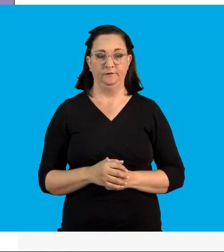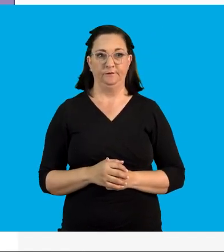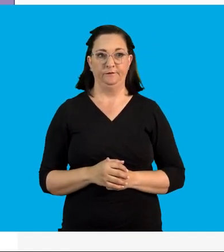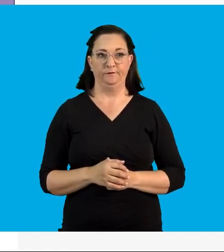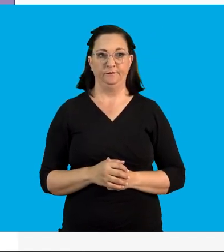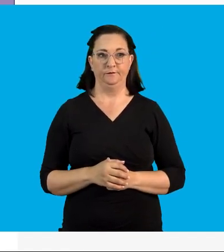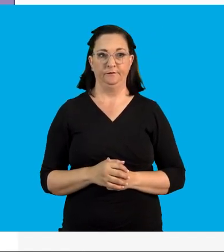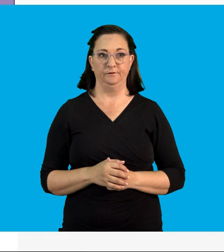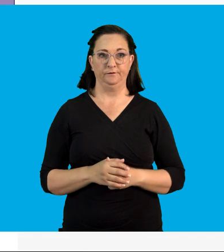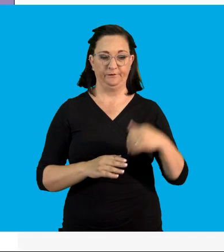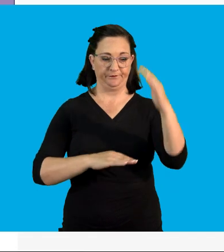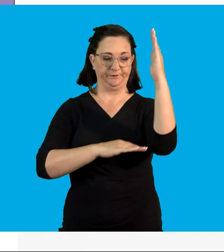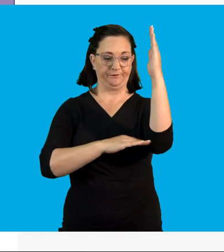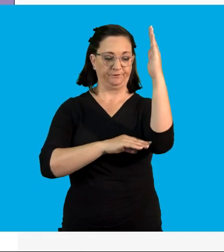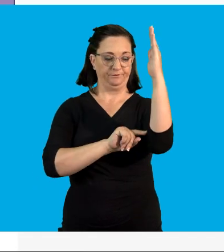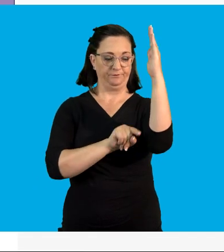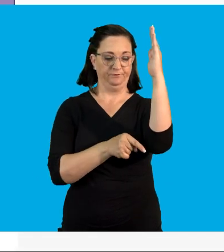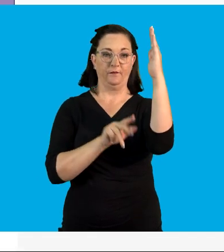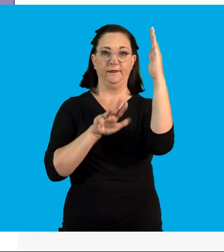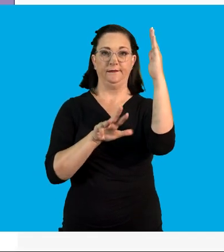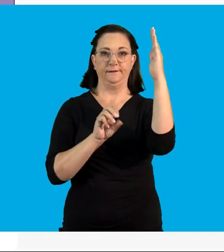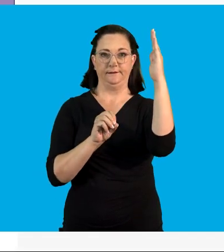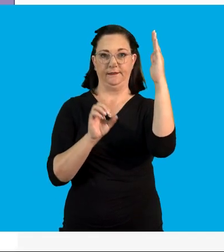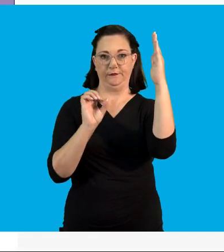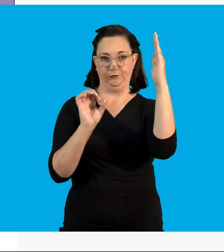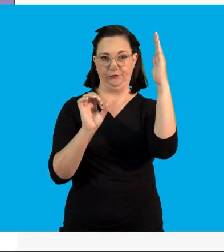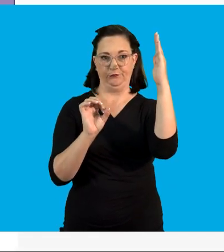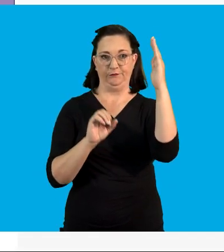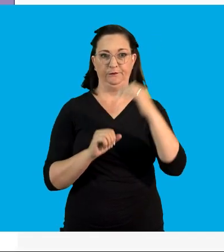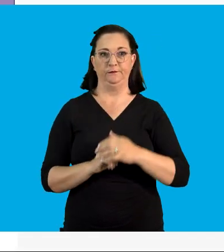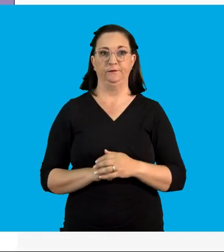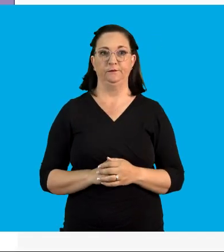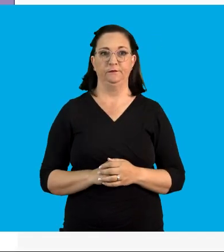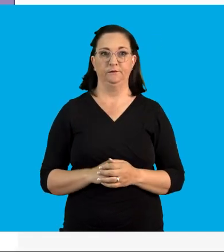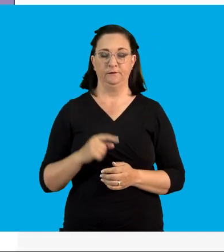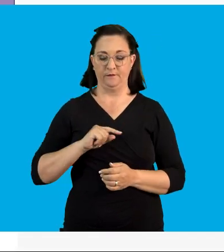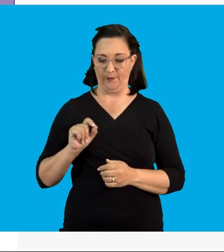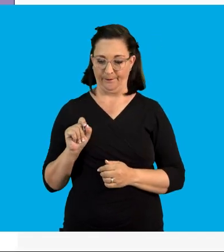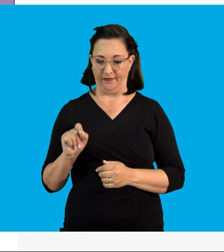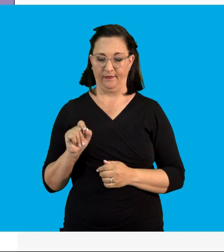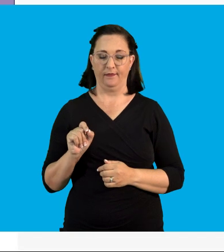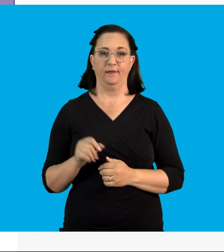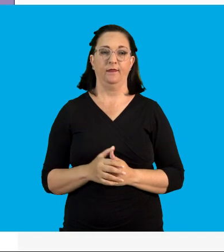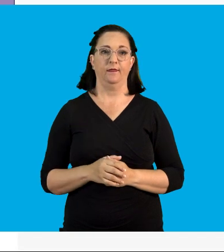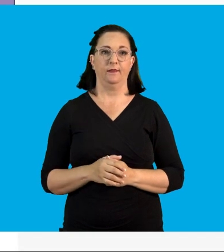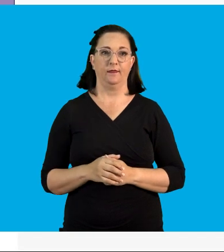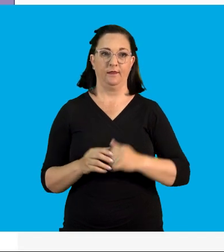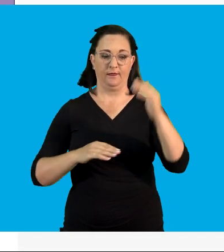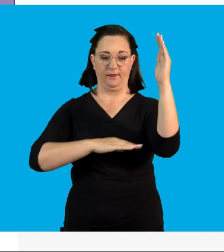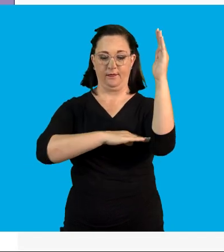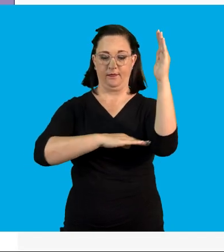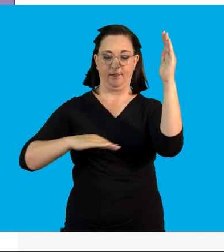As you can see, the original angle is 90 degrees. So I've got my pin where it